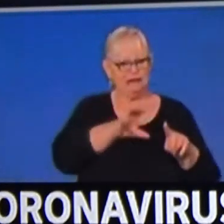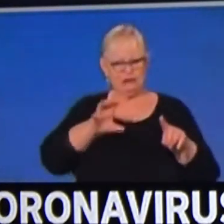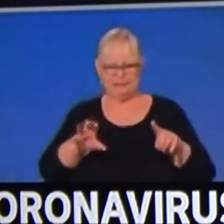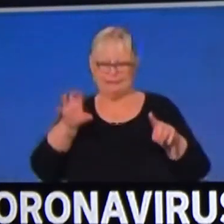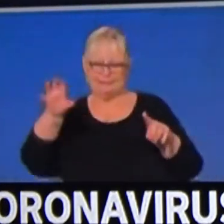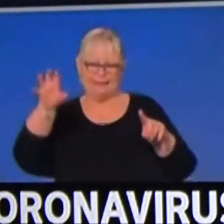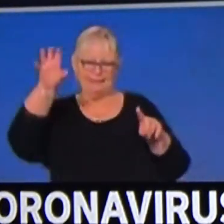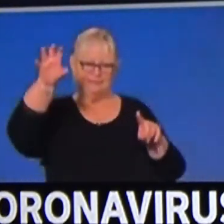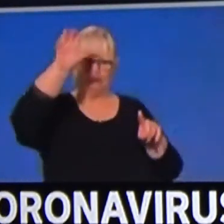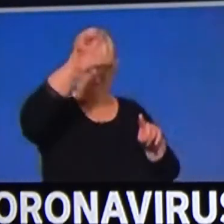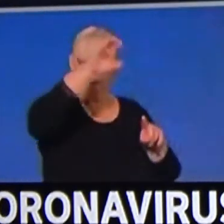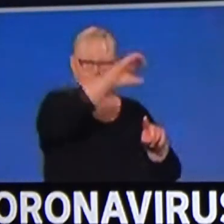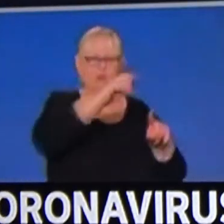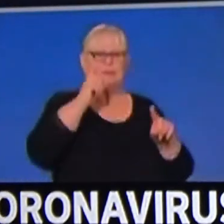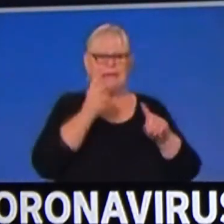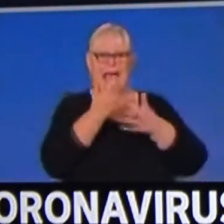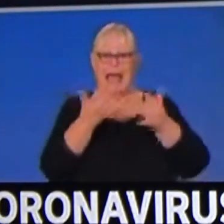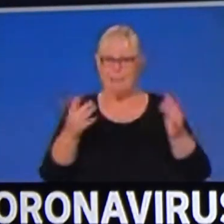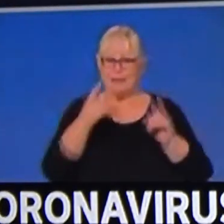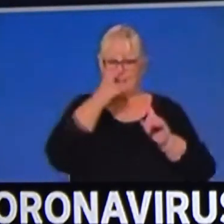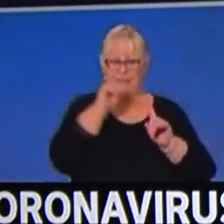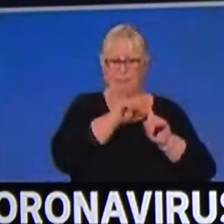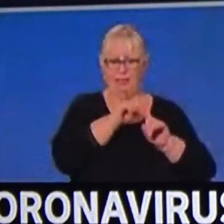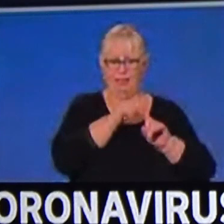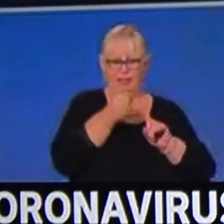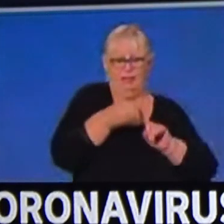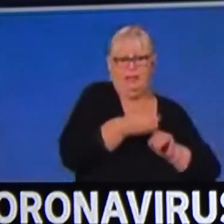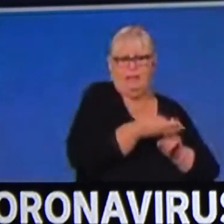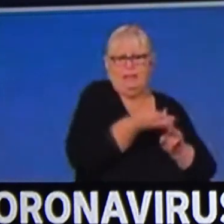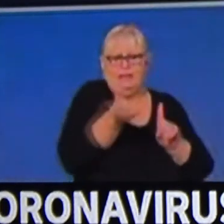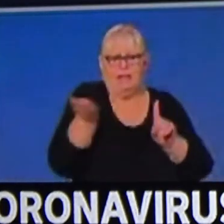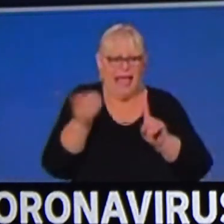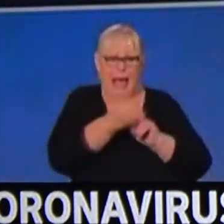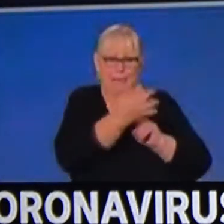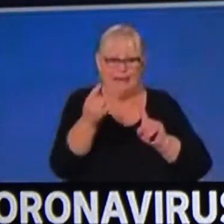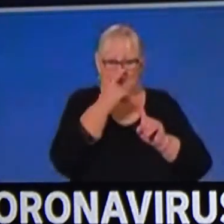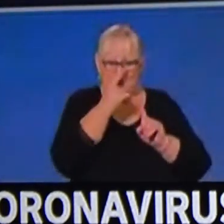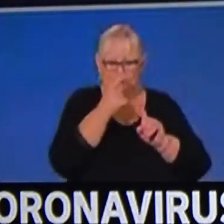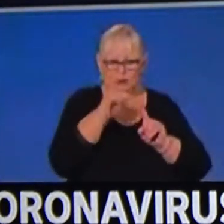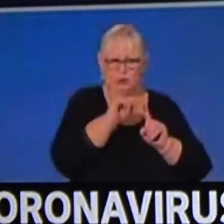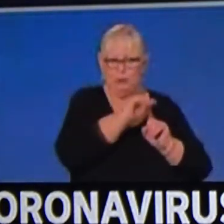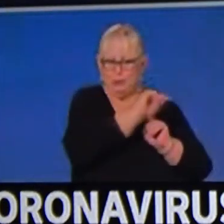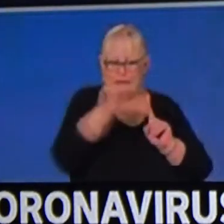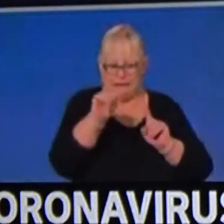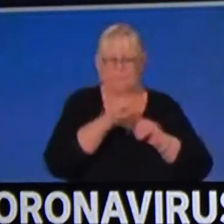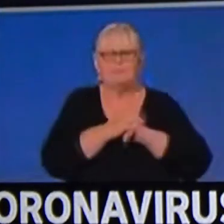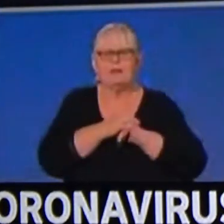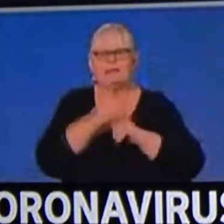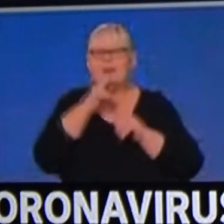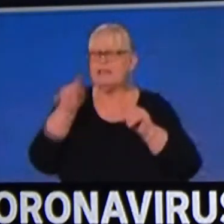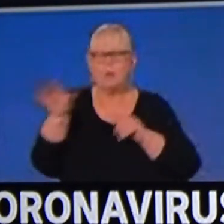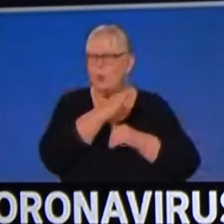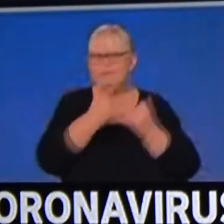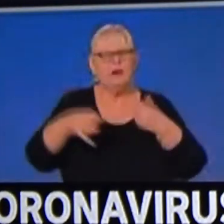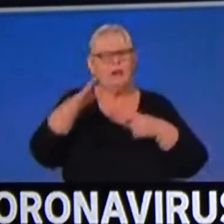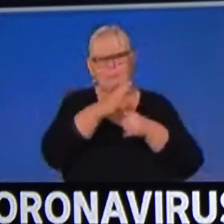in relation to those statistics. So in order to understand how and when we can move, then those metrics are important to